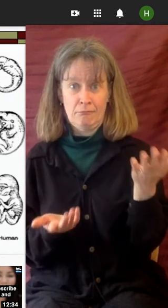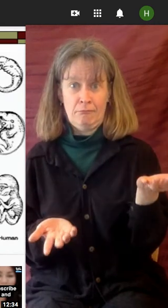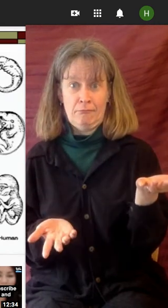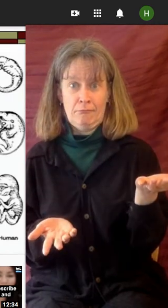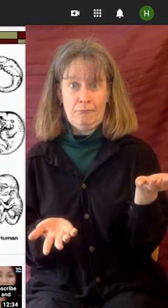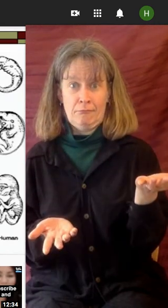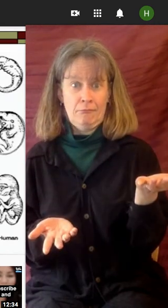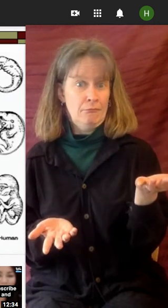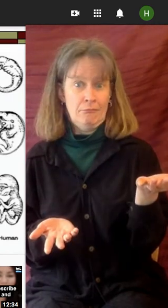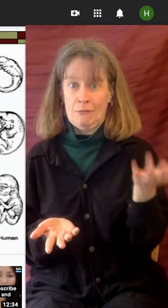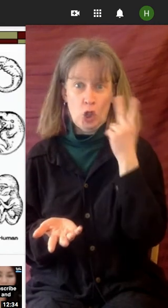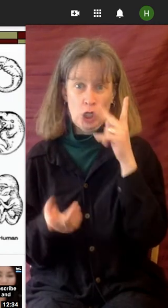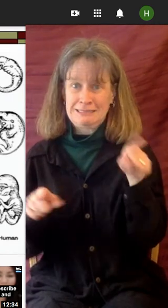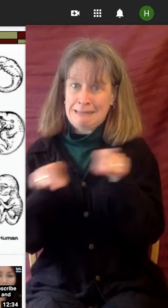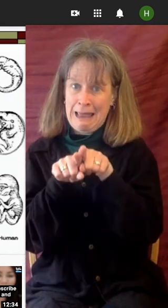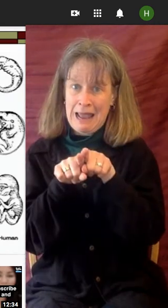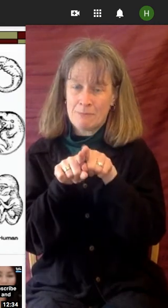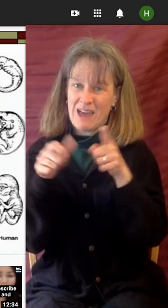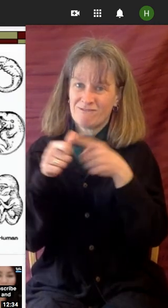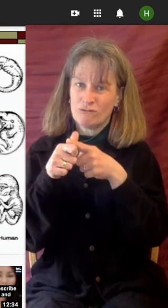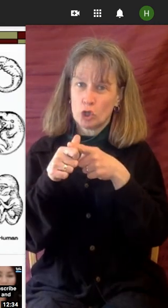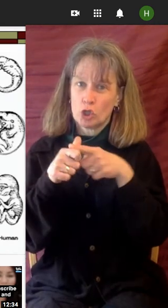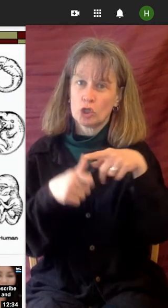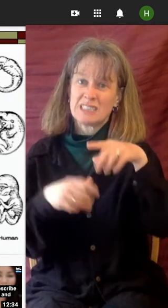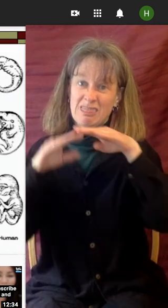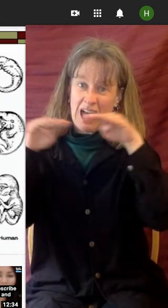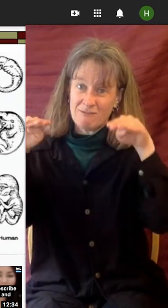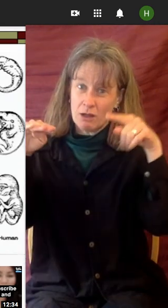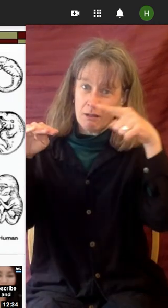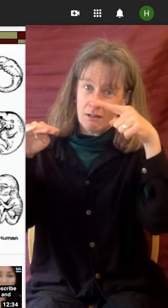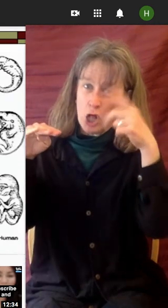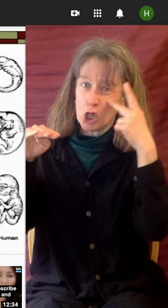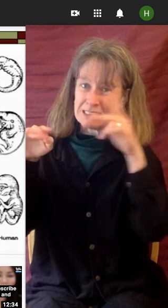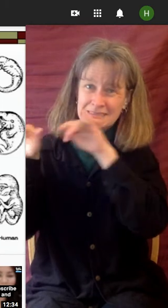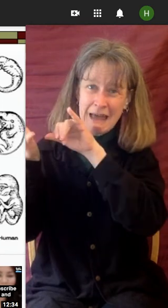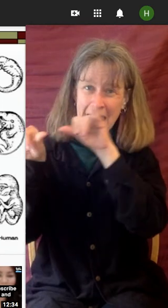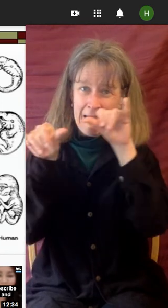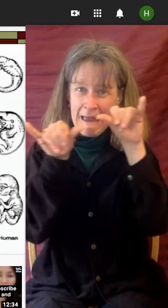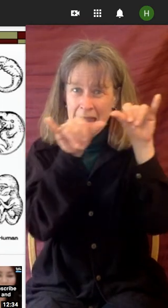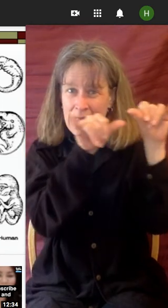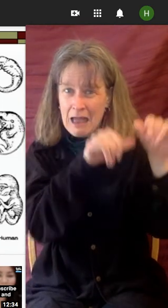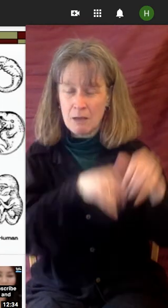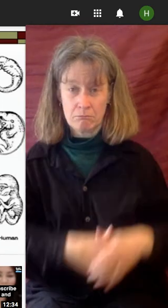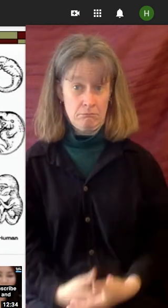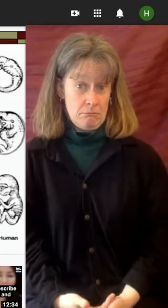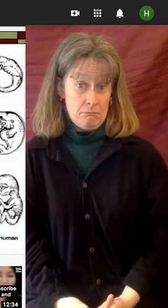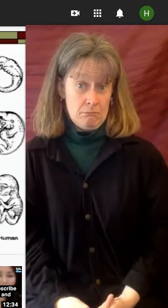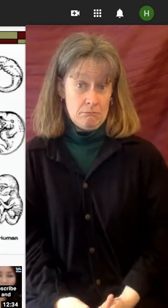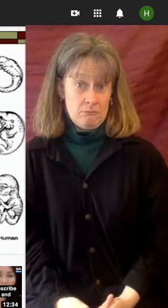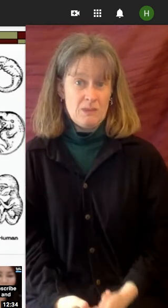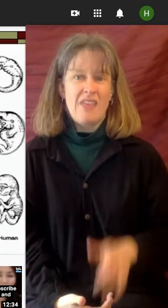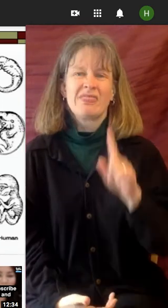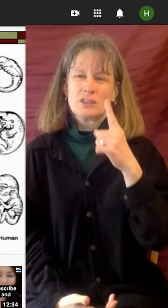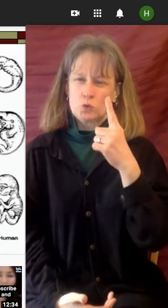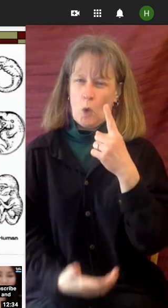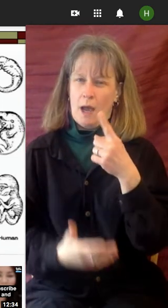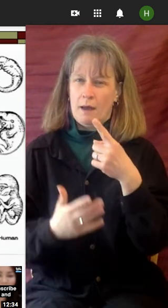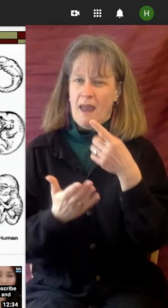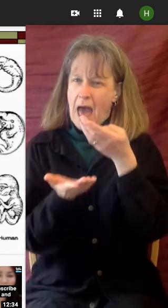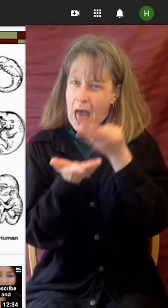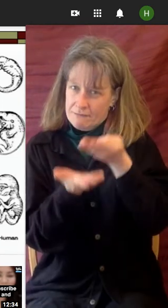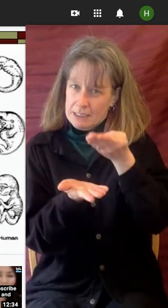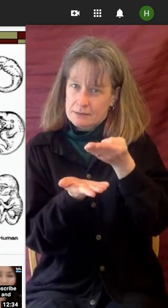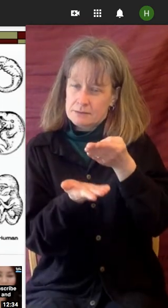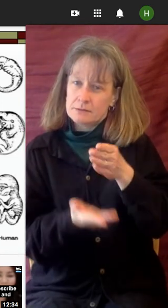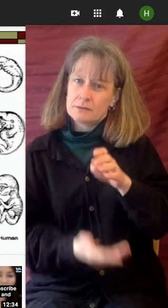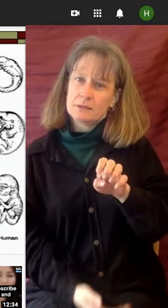No, you could not. This gives us evidence